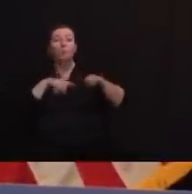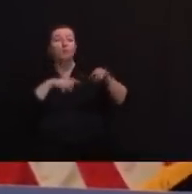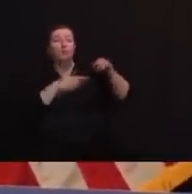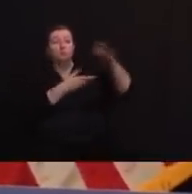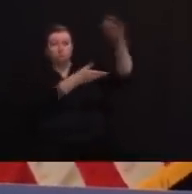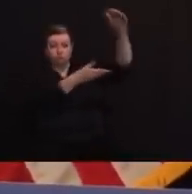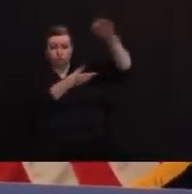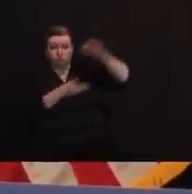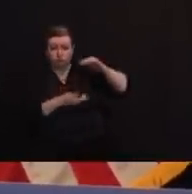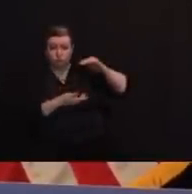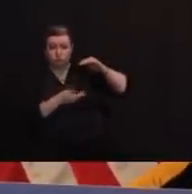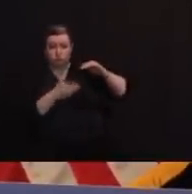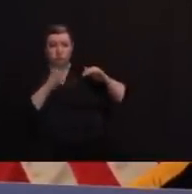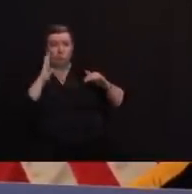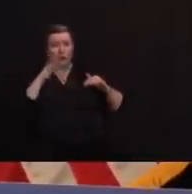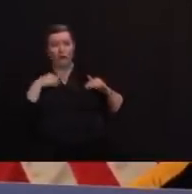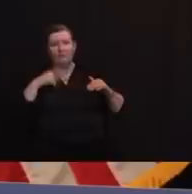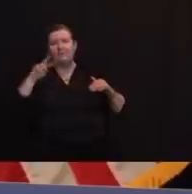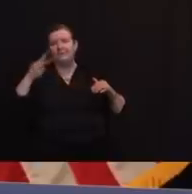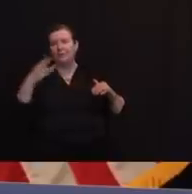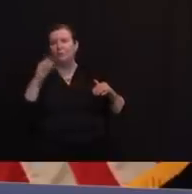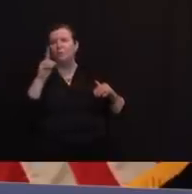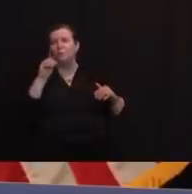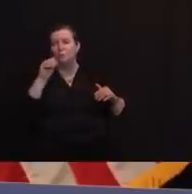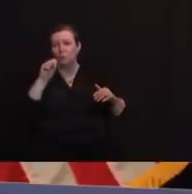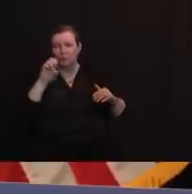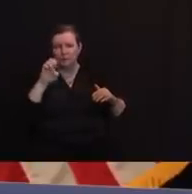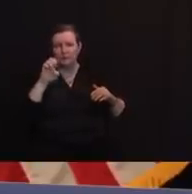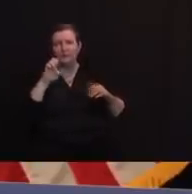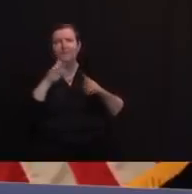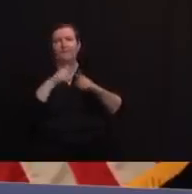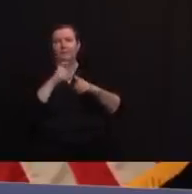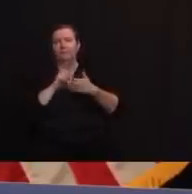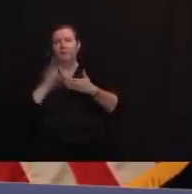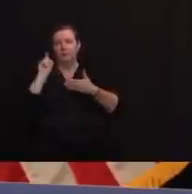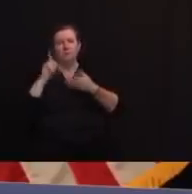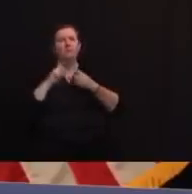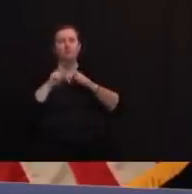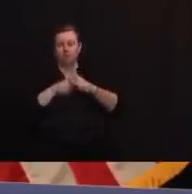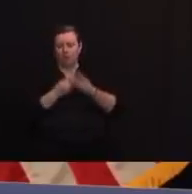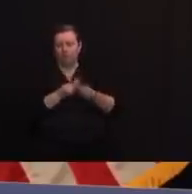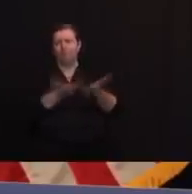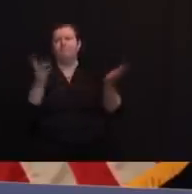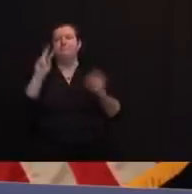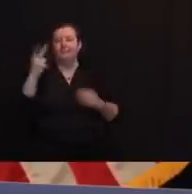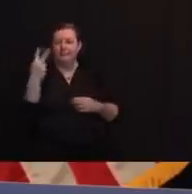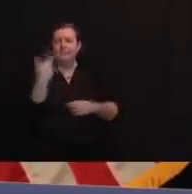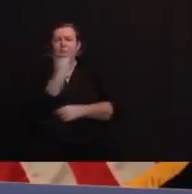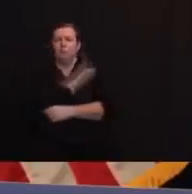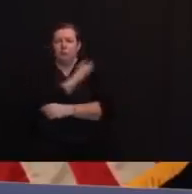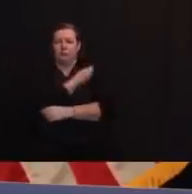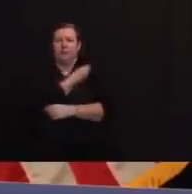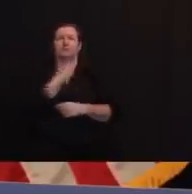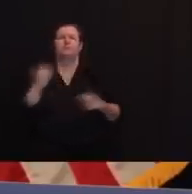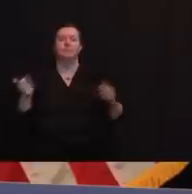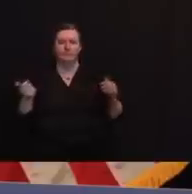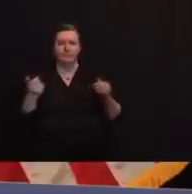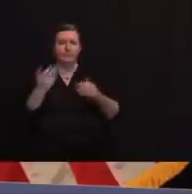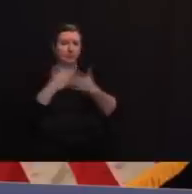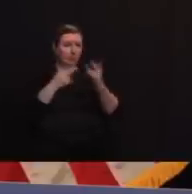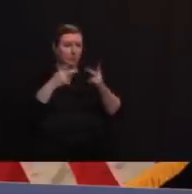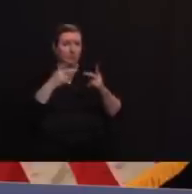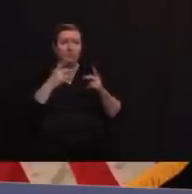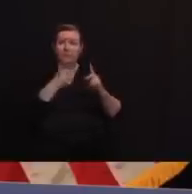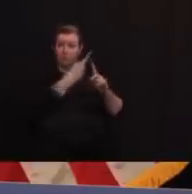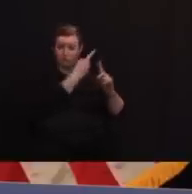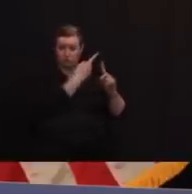dose of the vaccine, because last week we began to give the second dose to those who were initially vaccinated in the middle of December, and we're going to